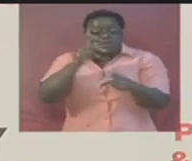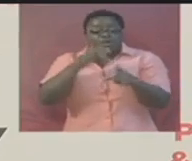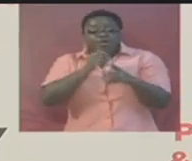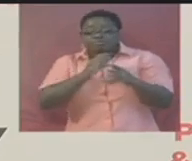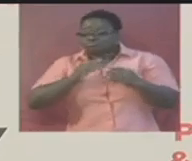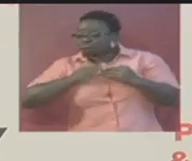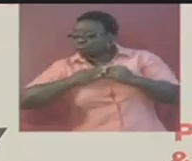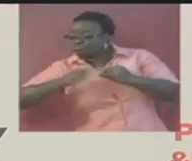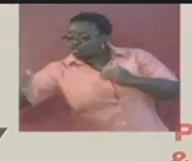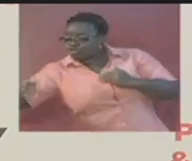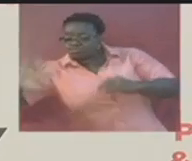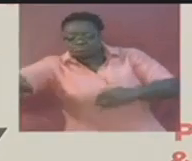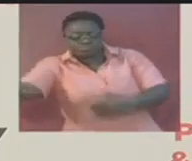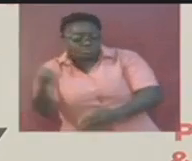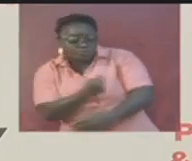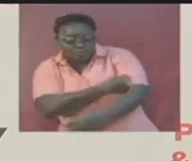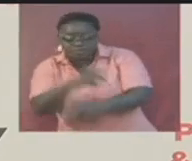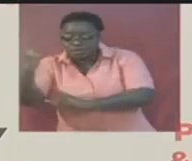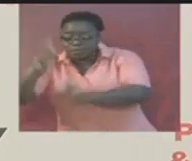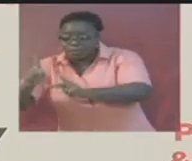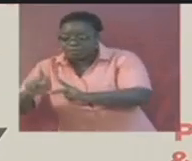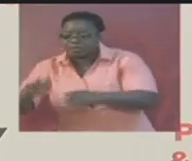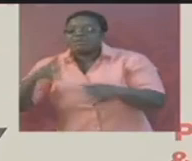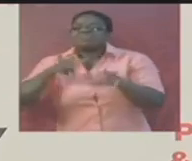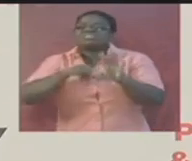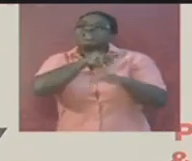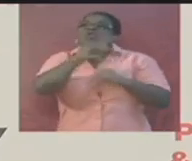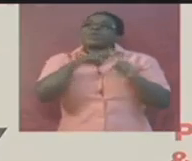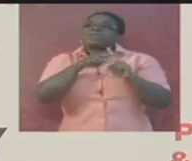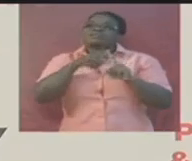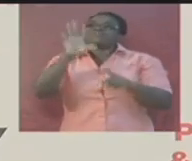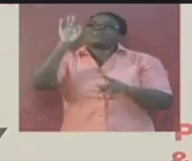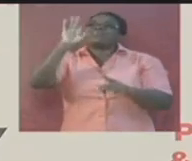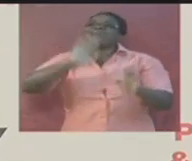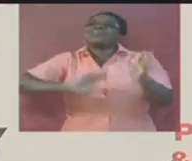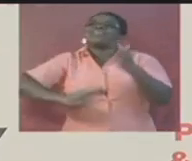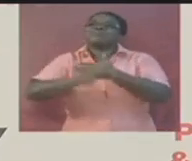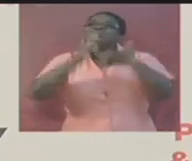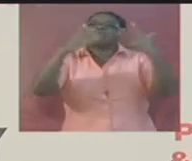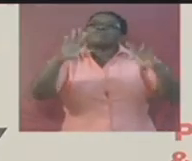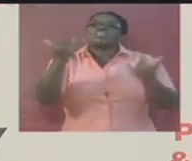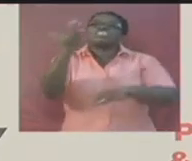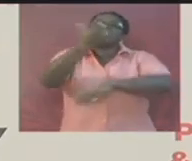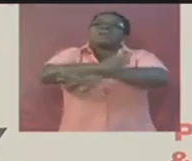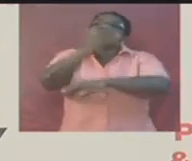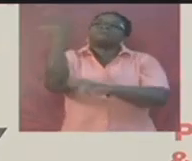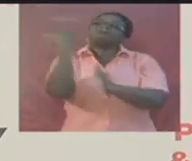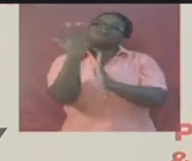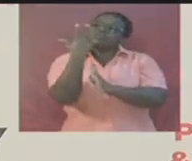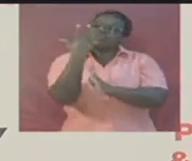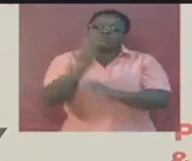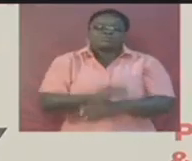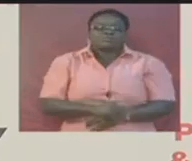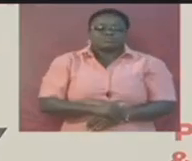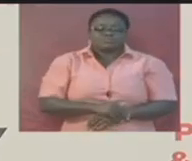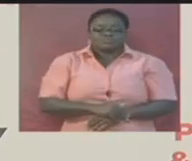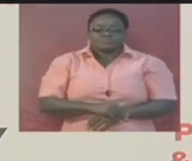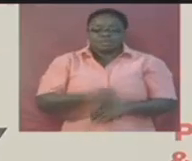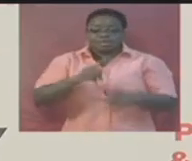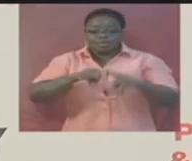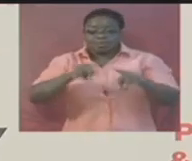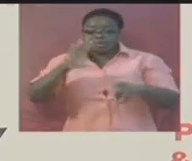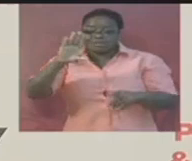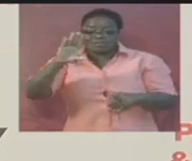different scenarios. So they're doing that. They started at 9 this morning, should be completed at 3 o'clock this afternoon. So with regards to CAL, we have received